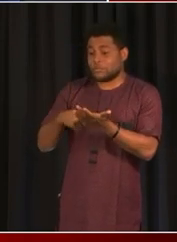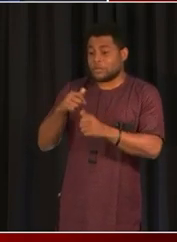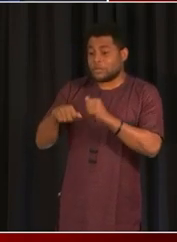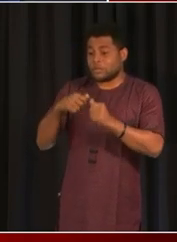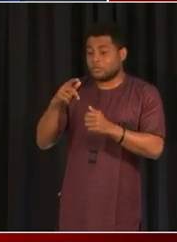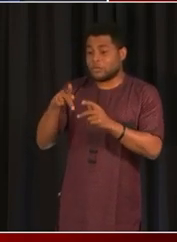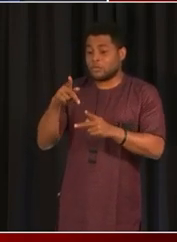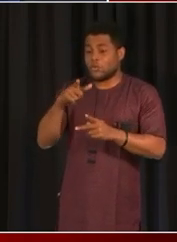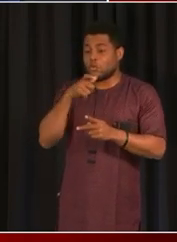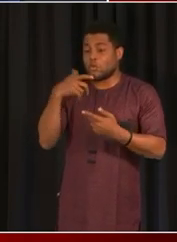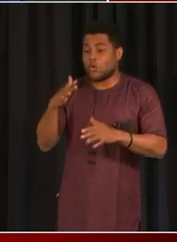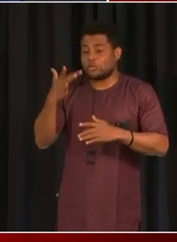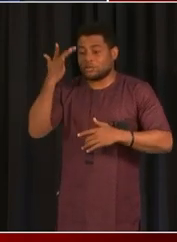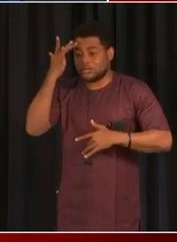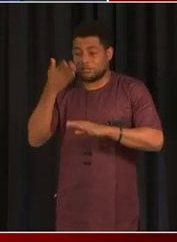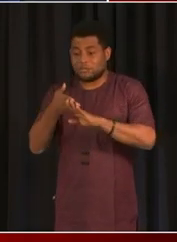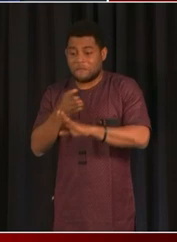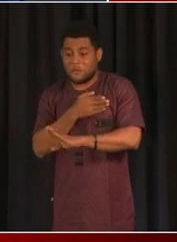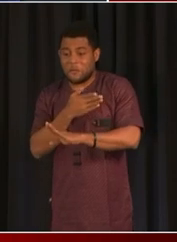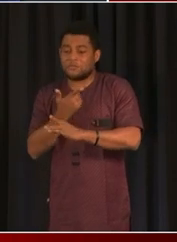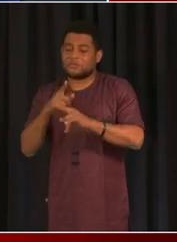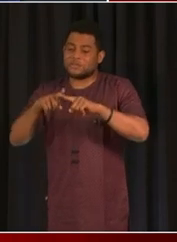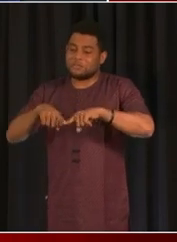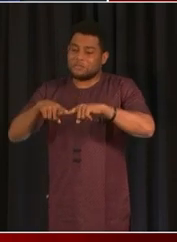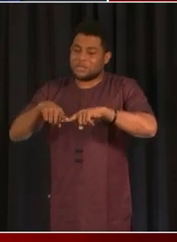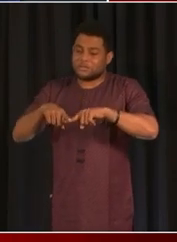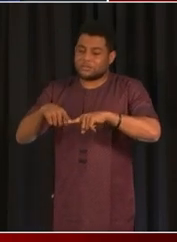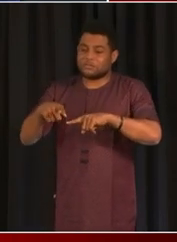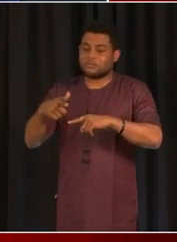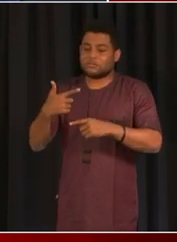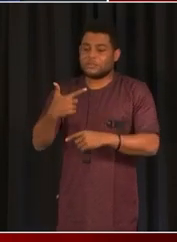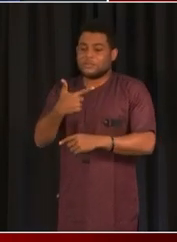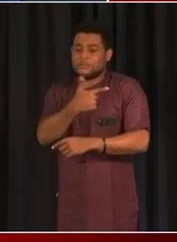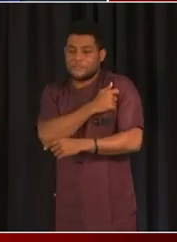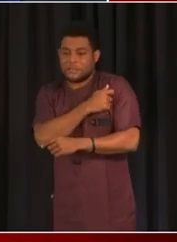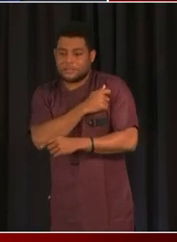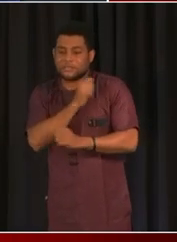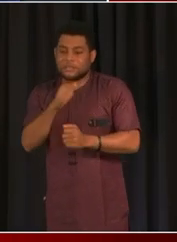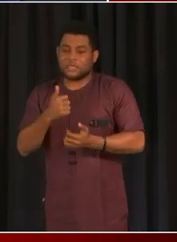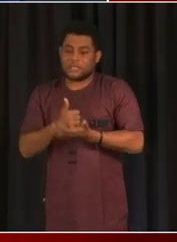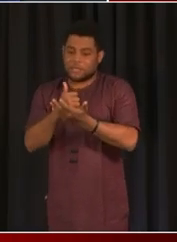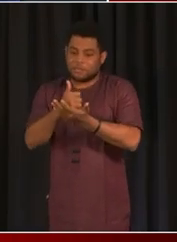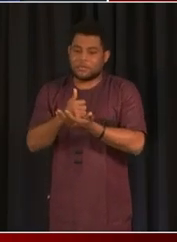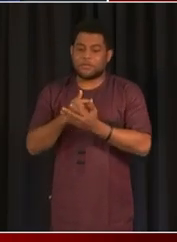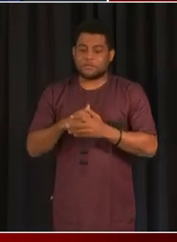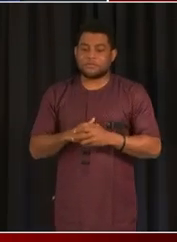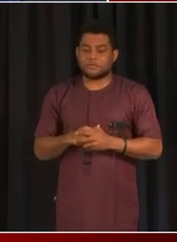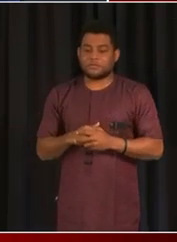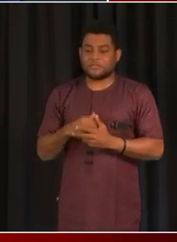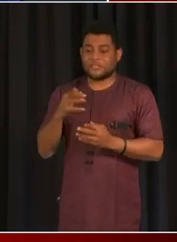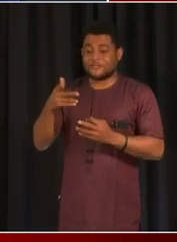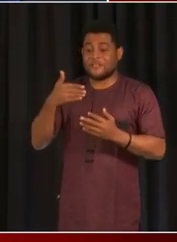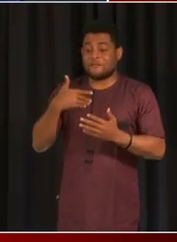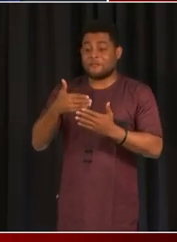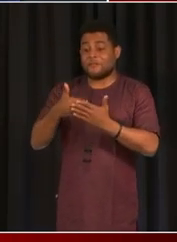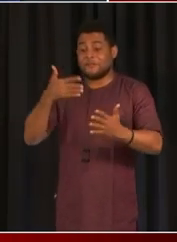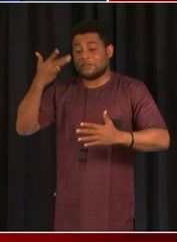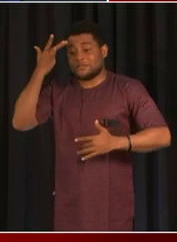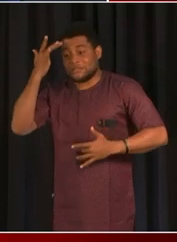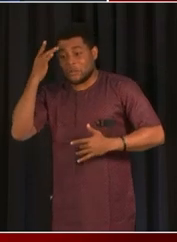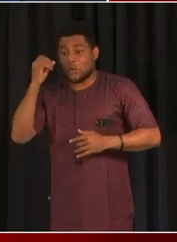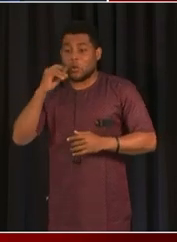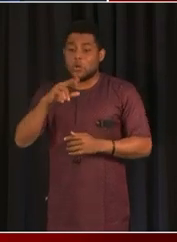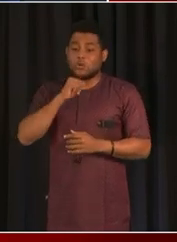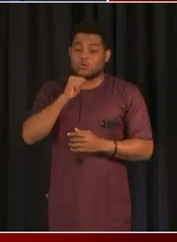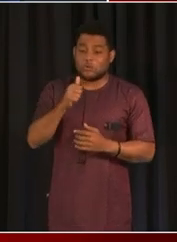low. So thinking through whether or not it's meaningful to say yes, has a chronic condition, no, doesn't have a chronic disease,